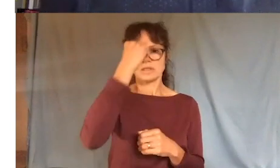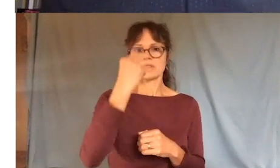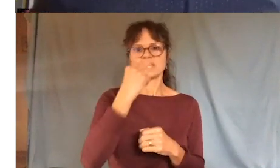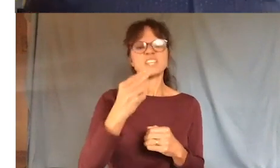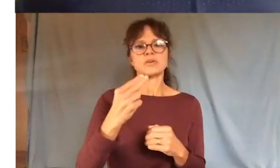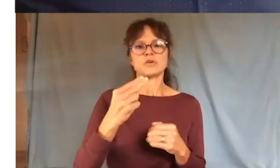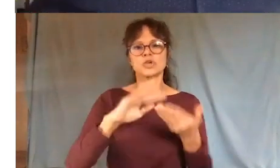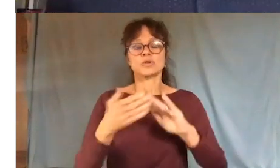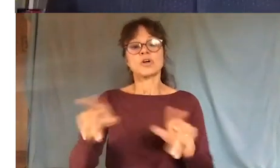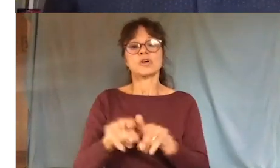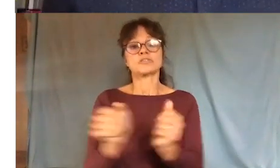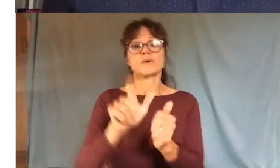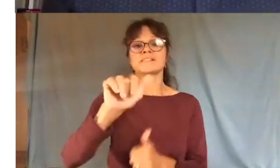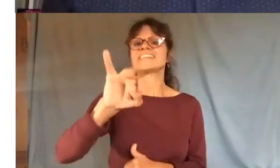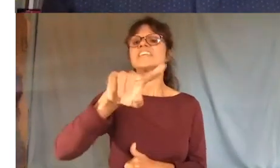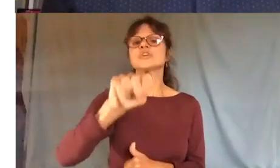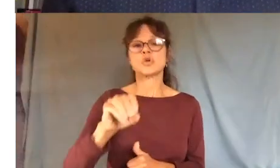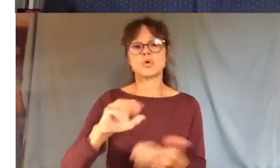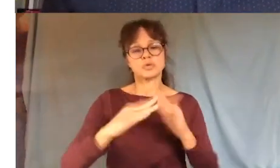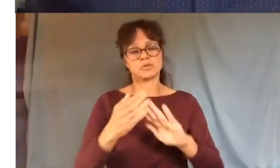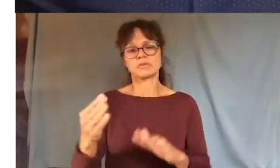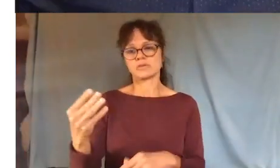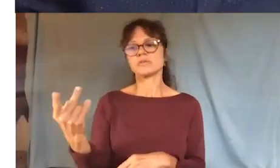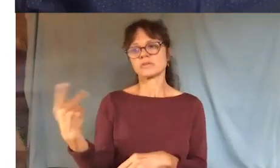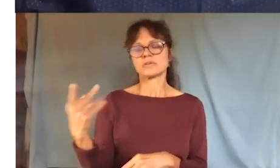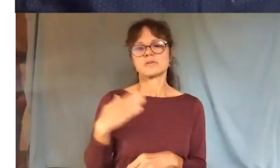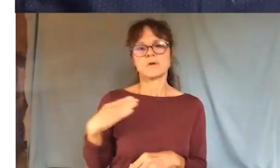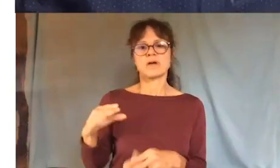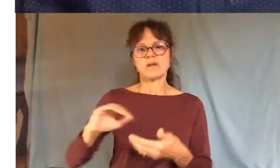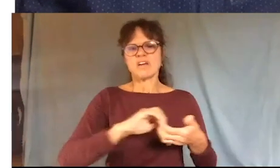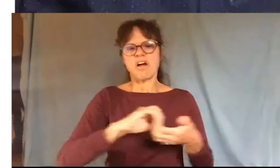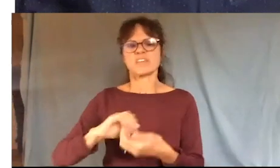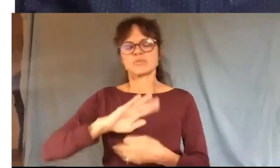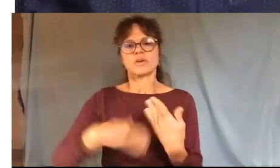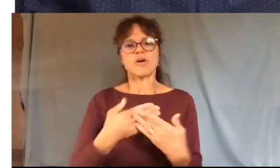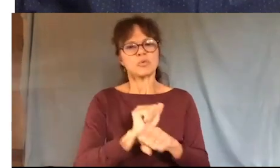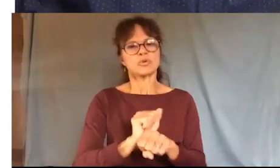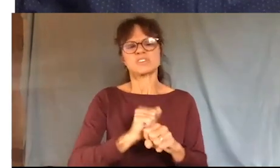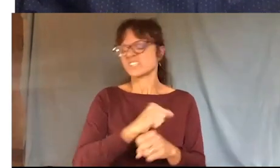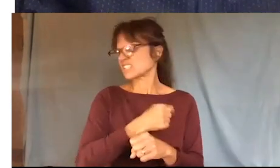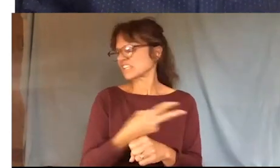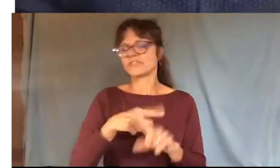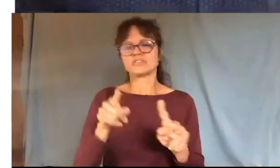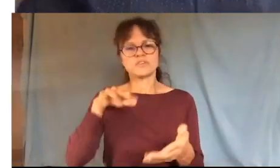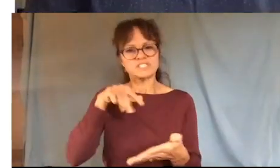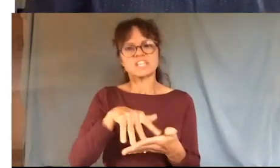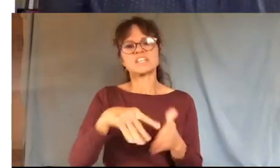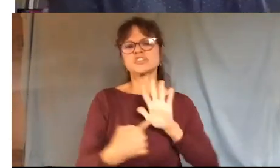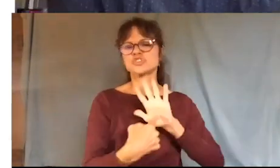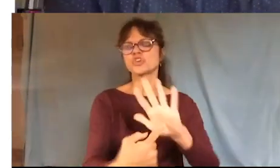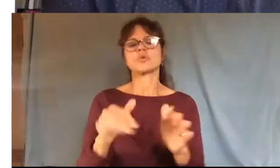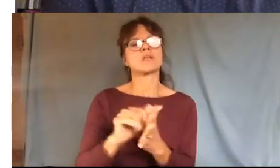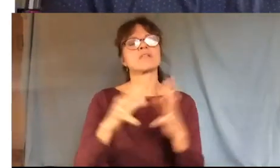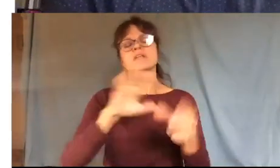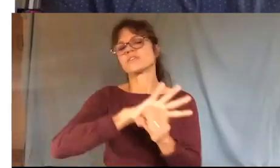And speaking of Latino communities, my colleagues and I worked on several studies over the past 6 months to really expose the degree to which COVID-19